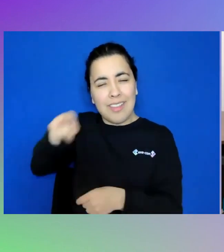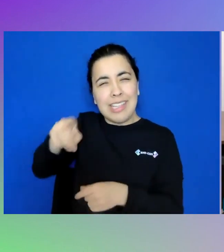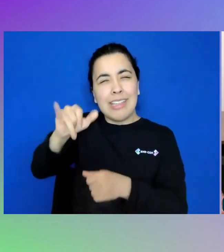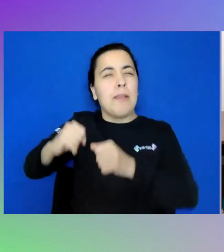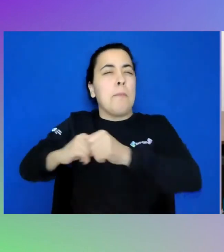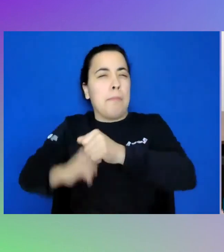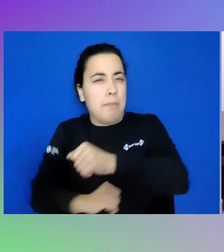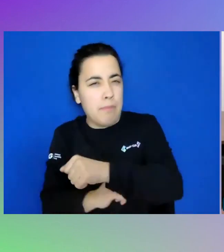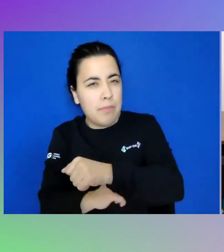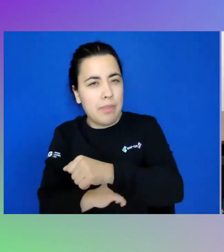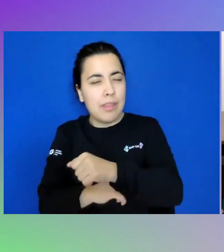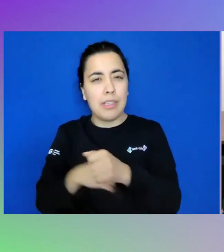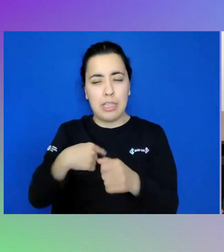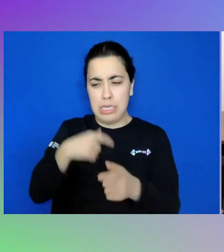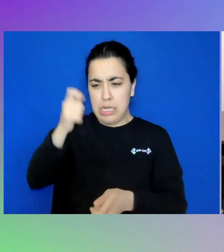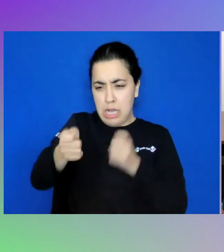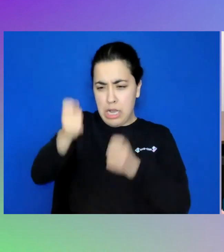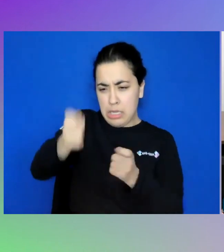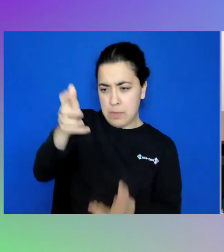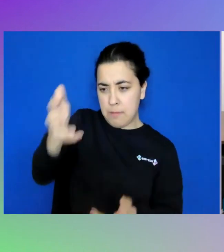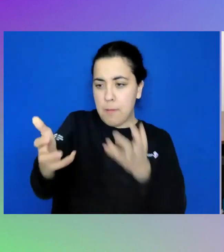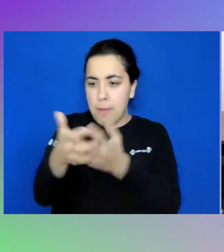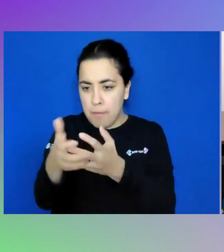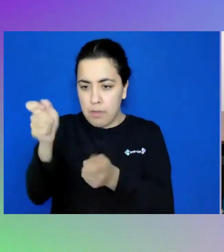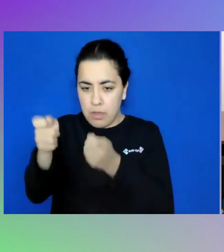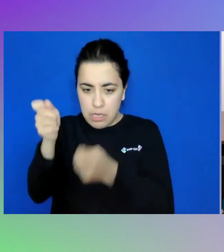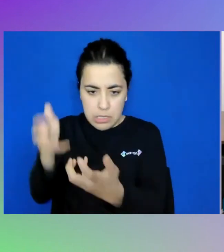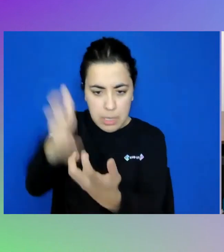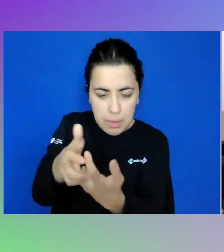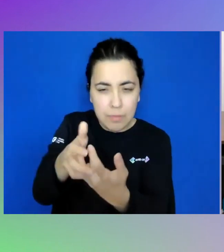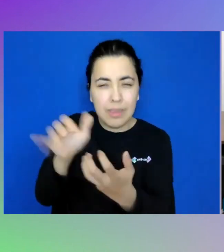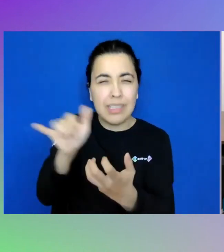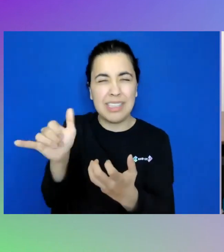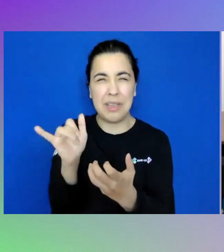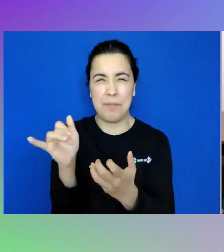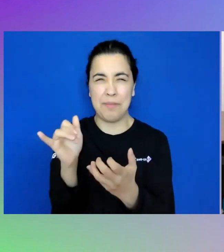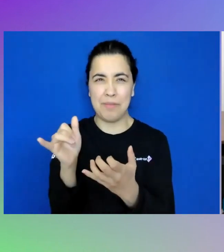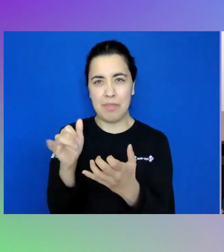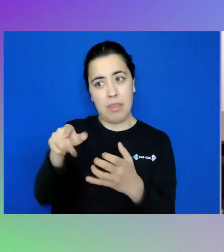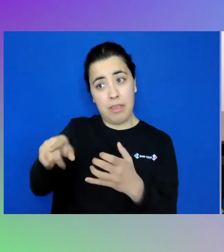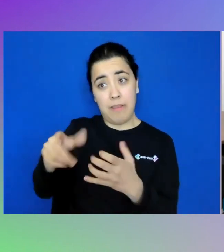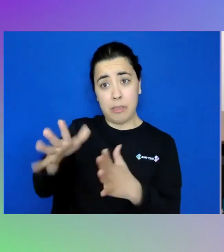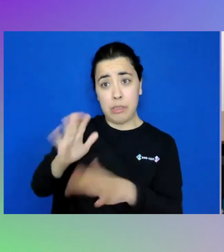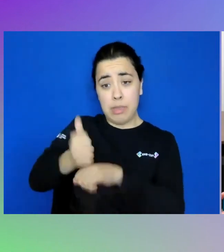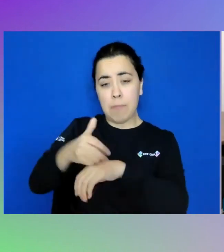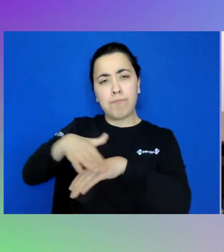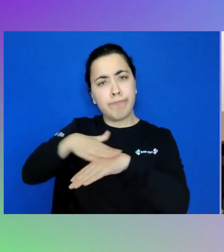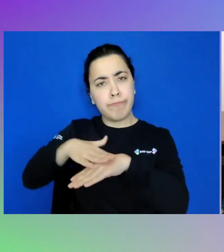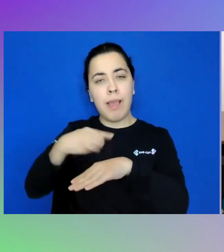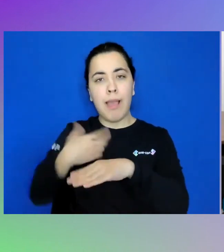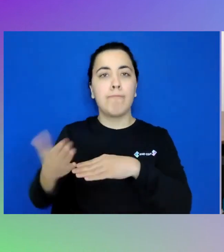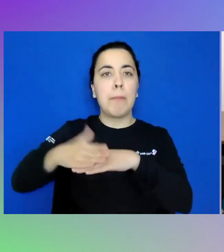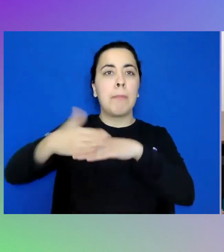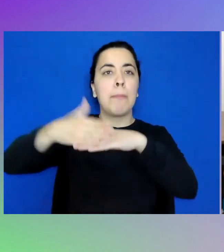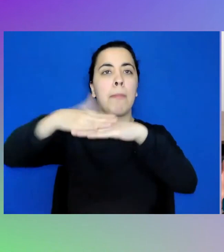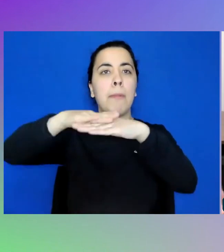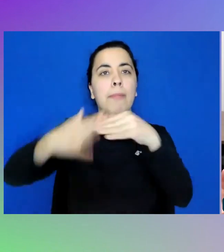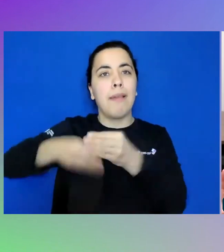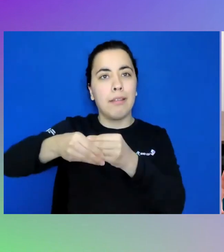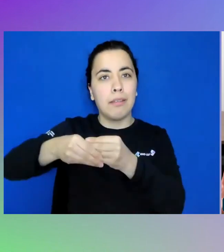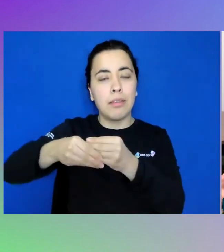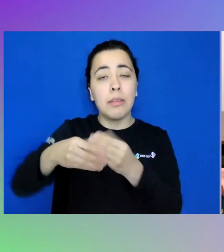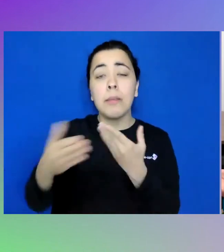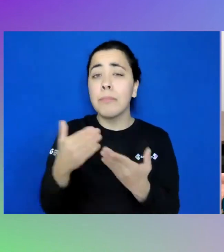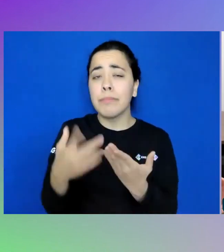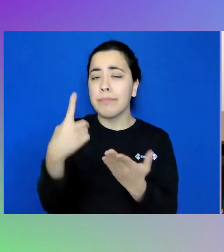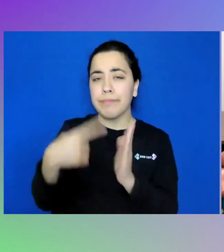as its foundation. So like riffing on a theme. Um, for example, your design system might have tables